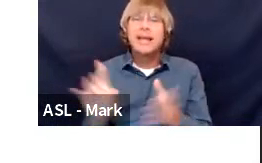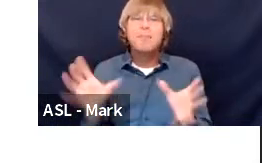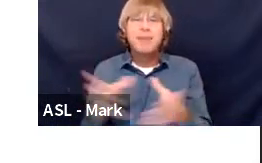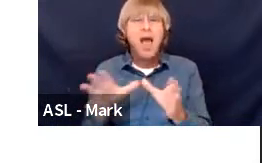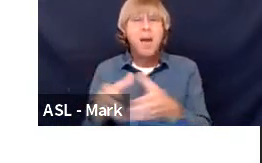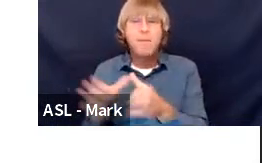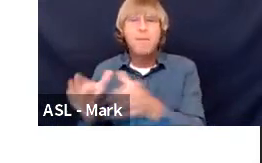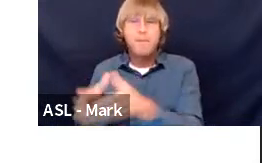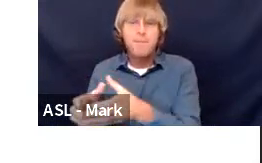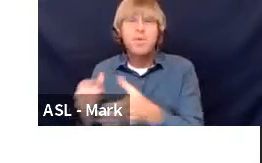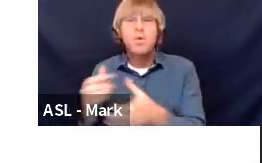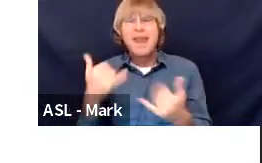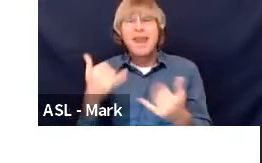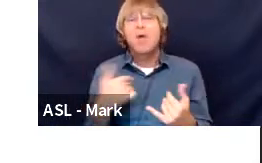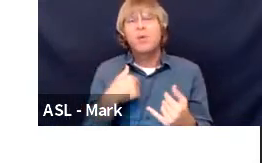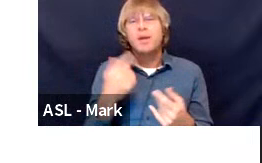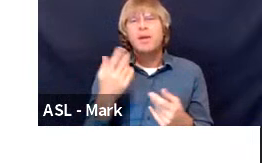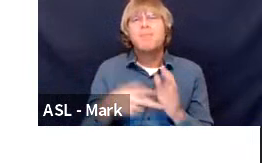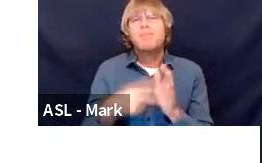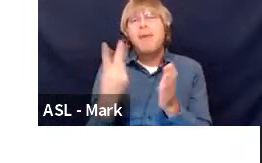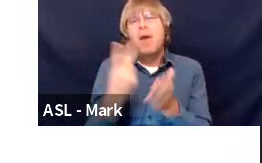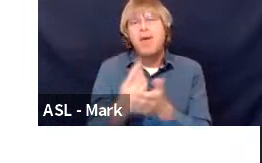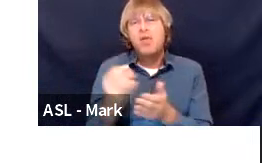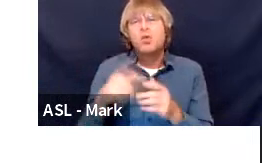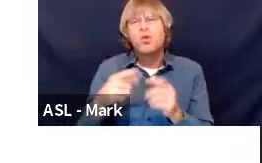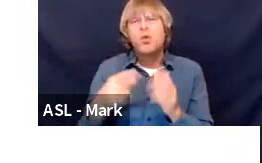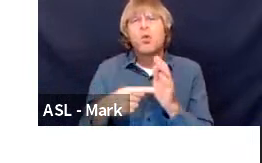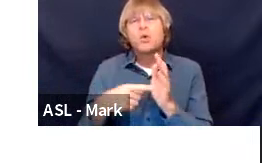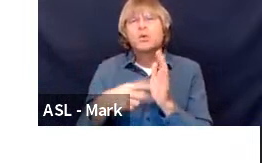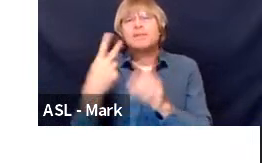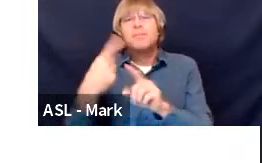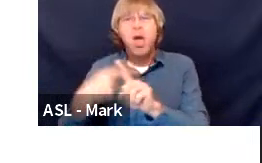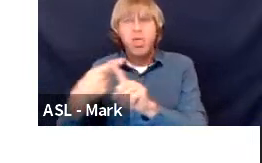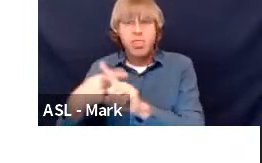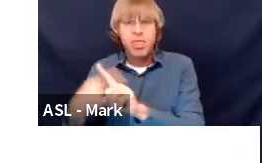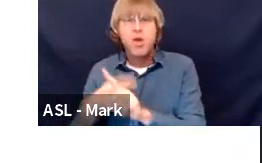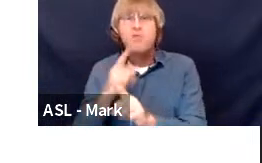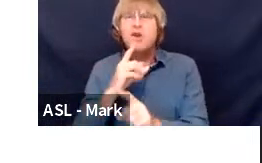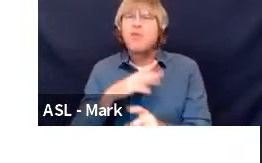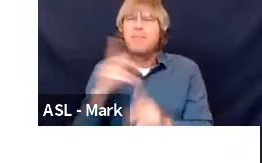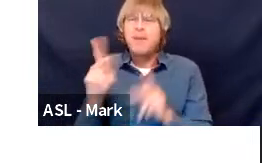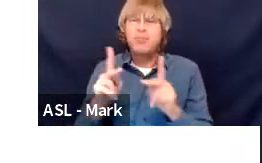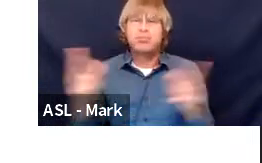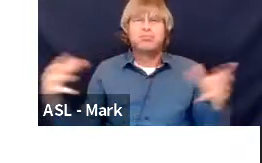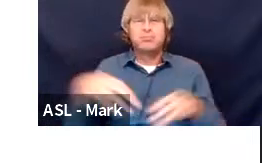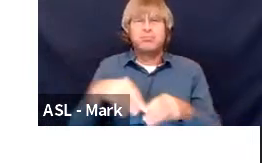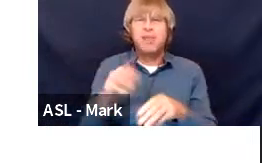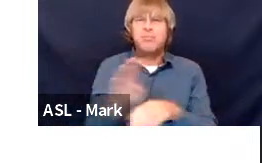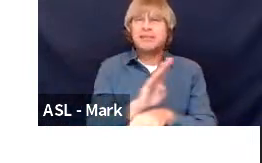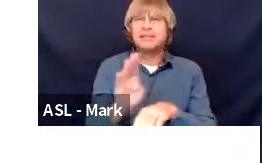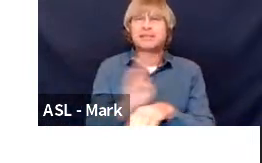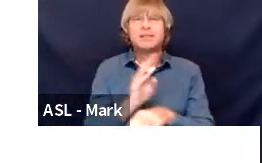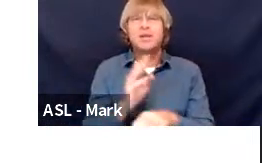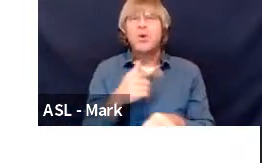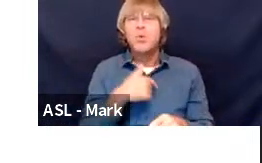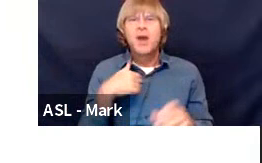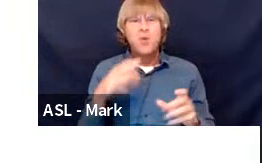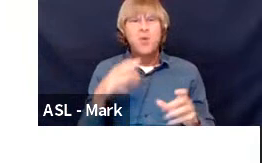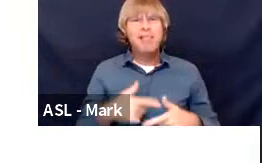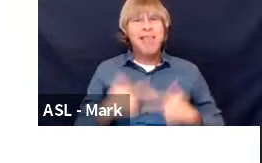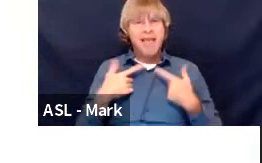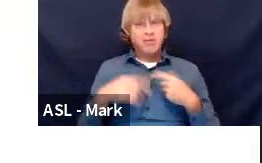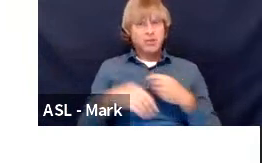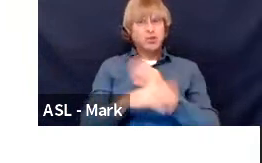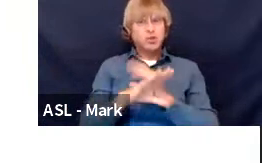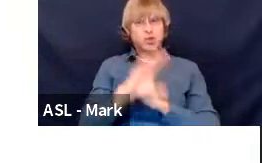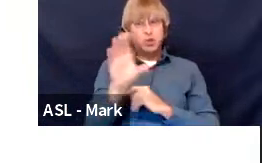We've since gone now bi-weekly to semi-monthly with really great people in the industry. We do them live on Zoom,